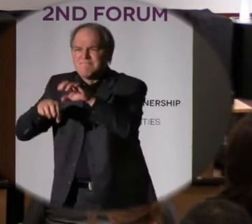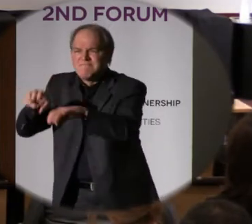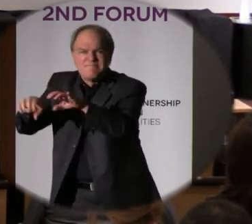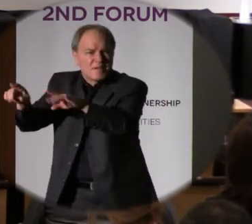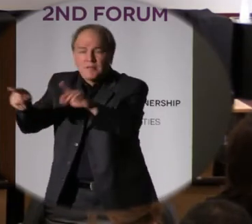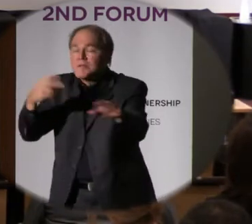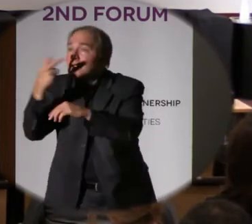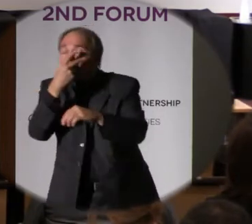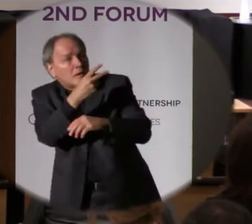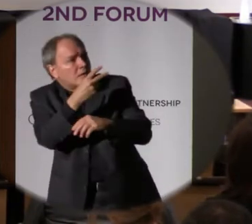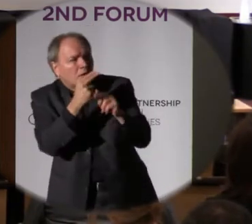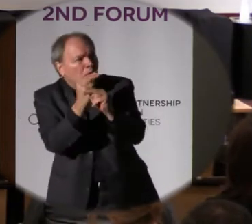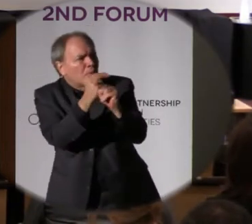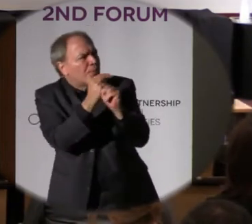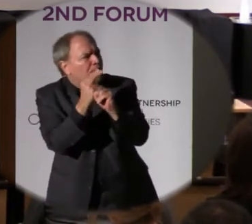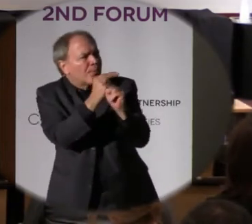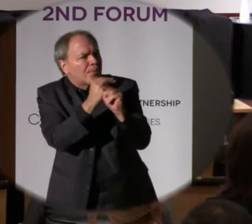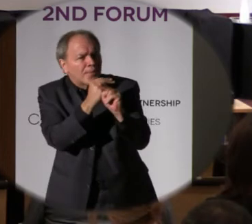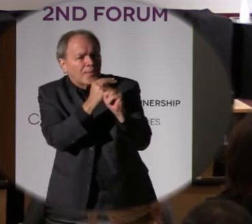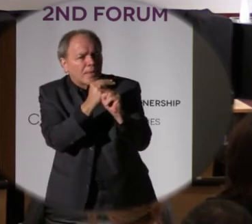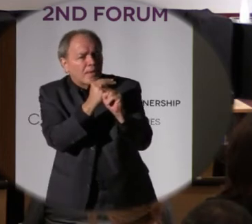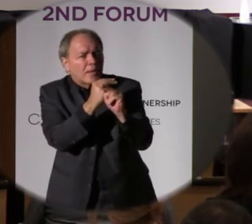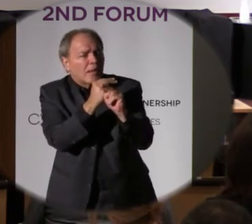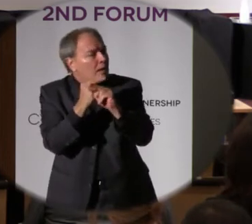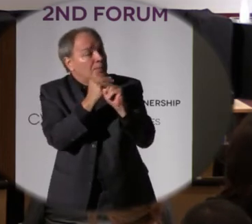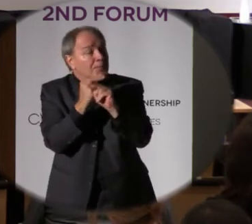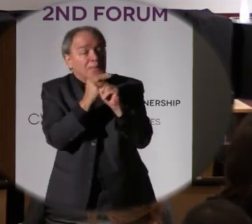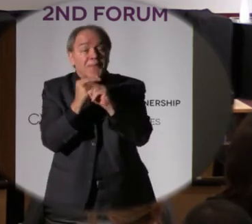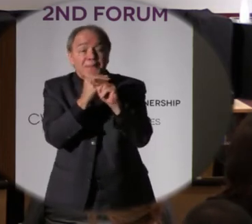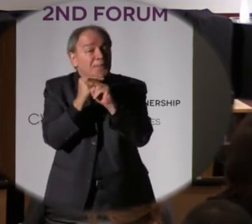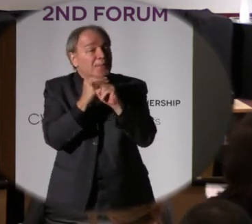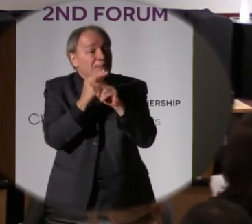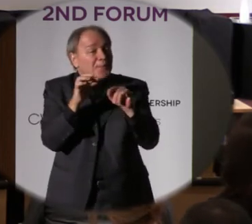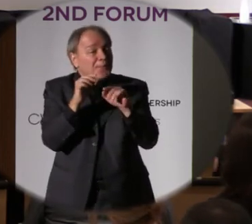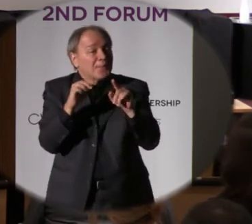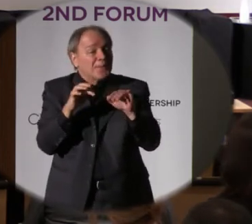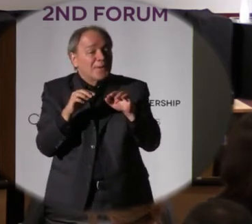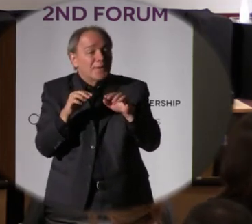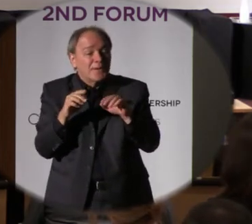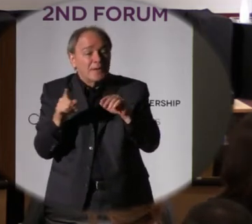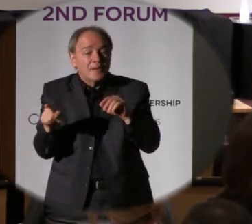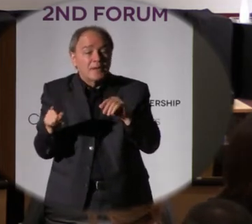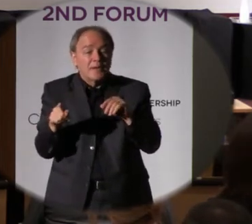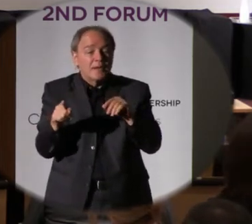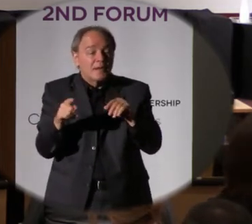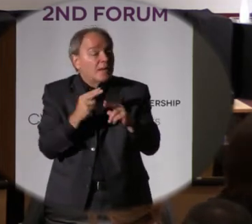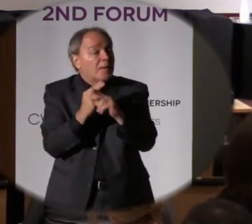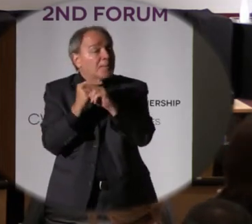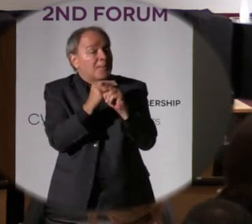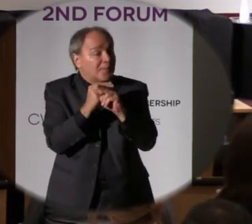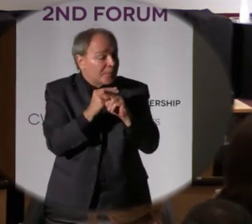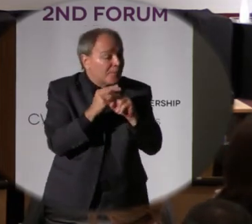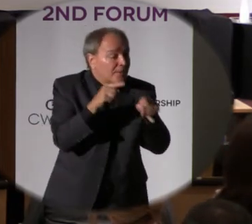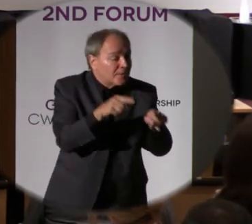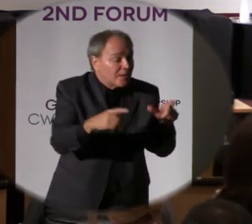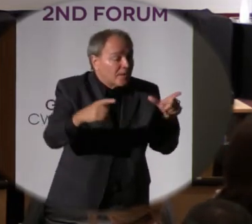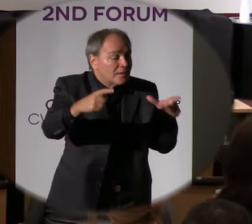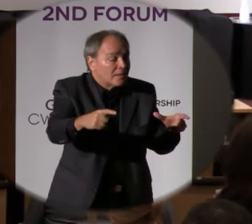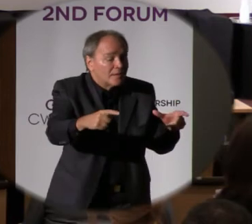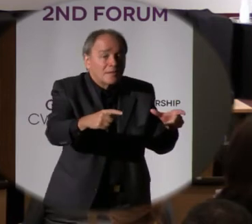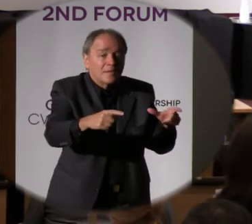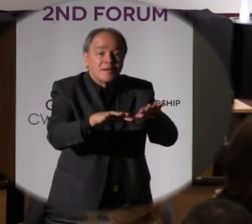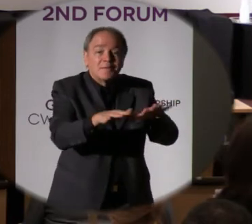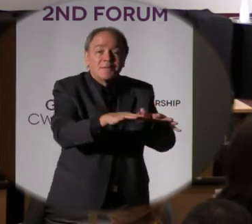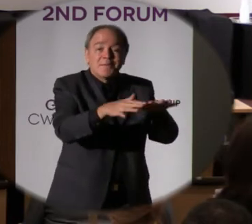this hummingbird that would go to the lake, get 2 drops of water, go to the fire, drop the